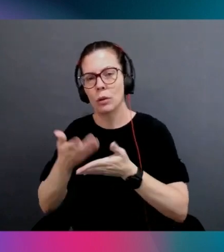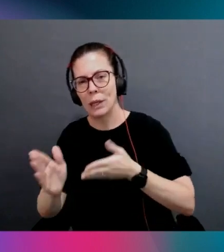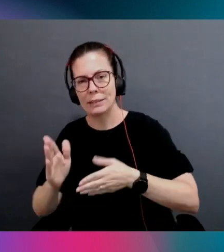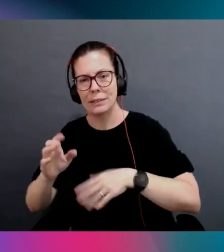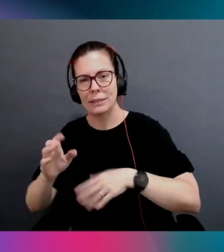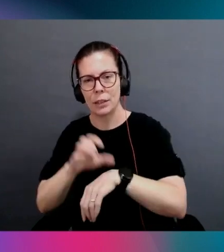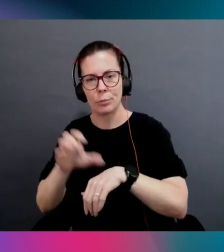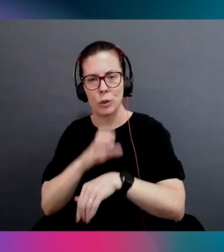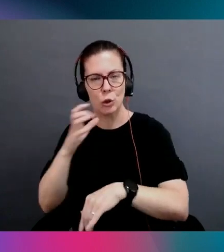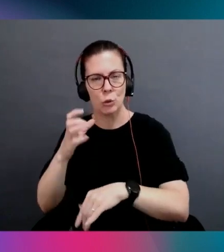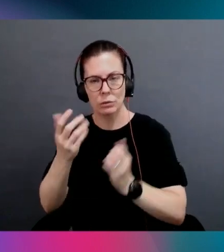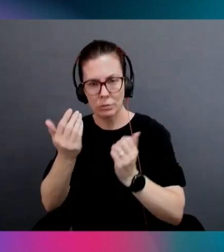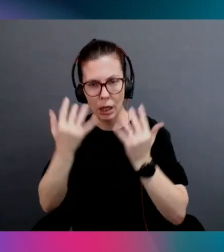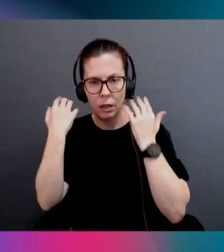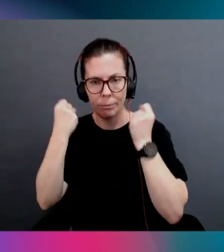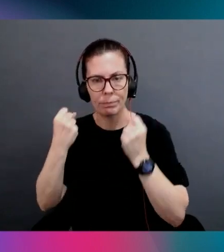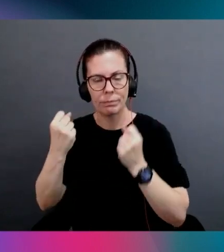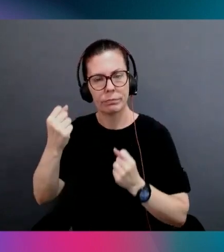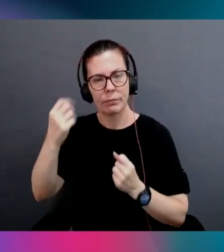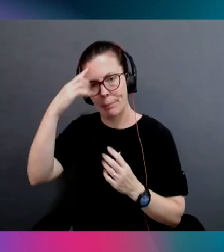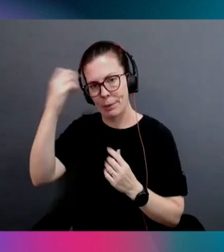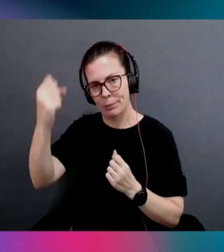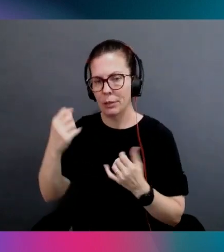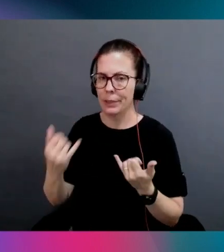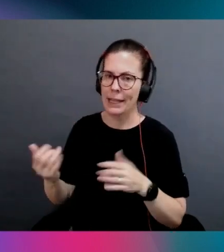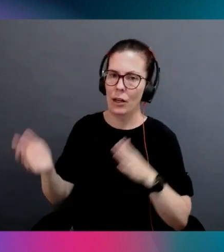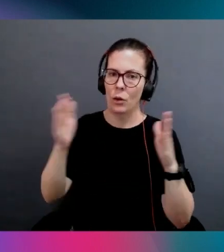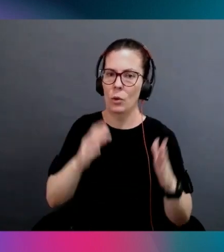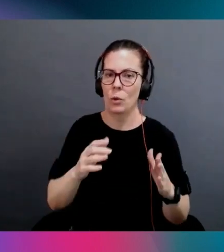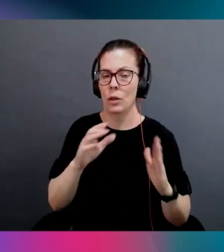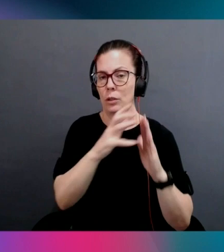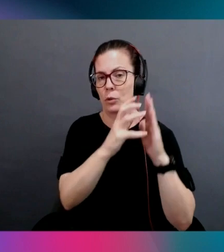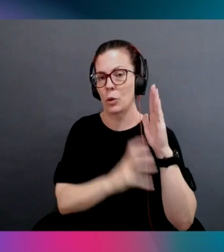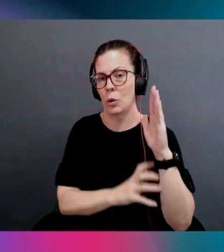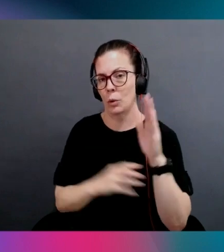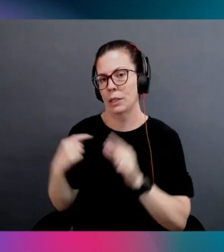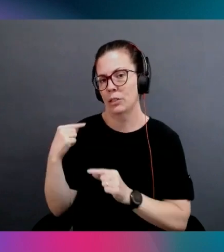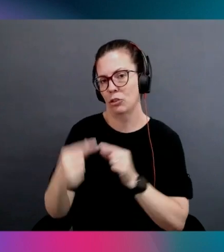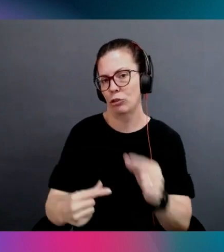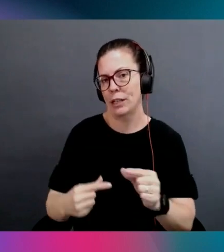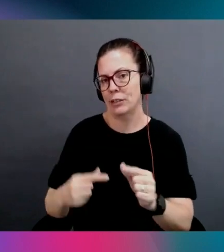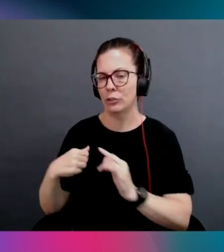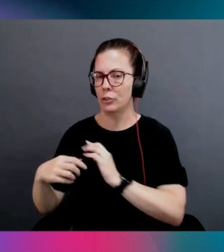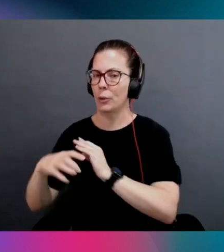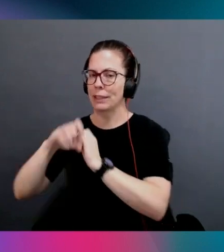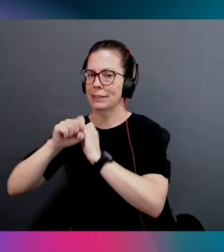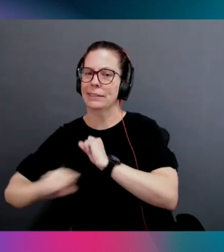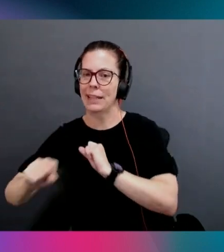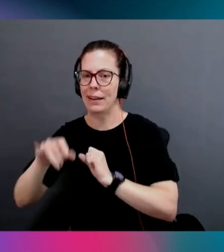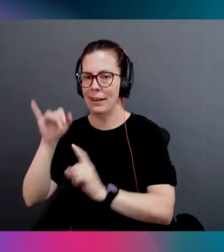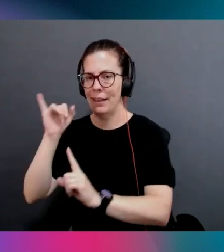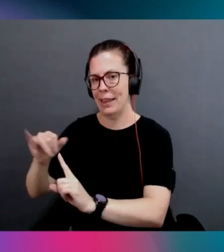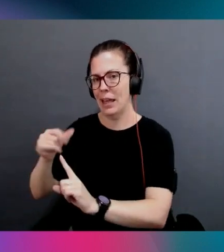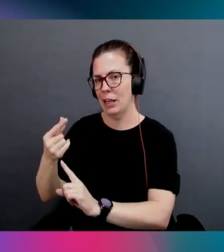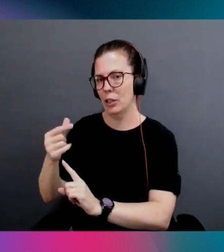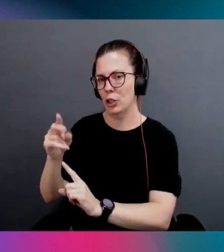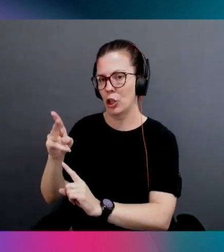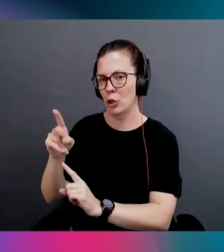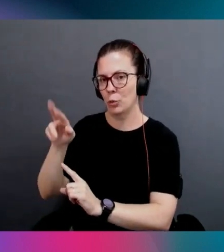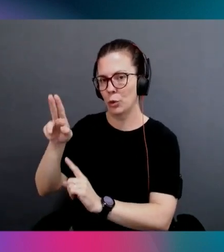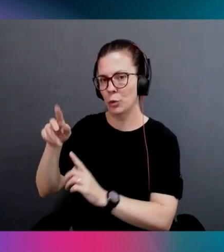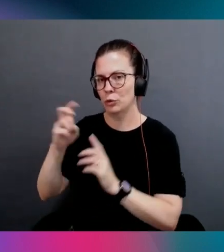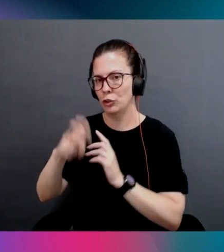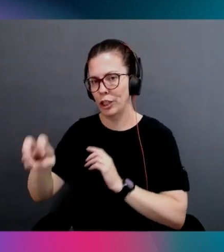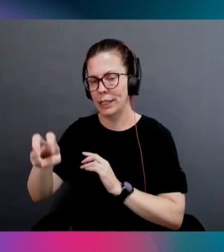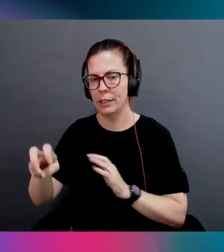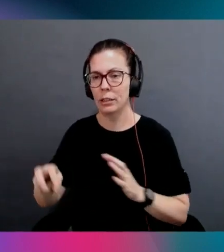that. And then basically we have now code generation. So this is an extension of that journey. Very cool. That's very cool. By the way, one of the things I want to highlight,